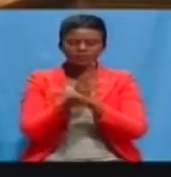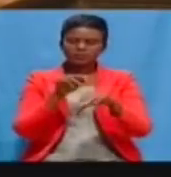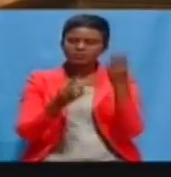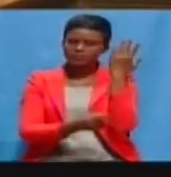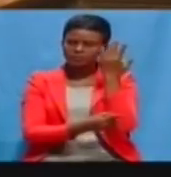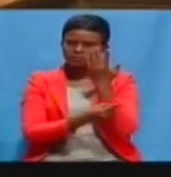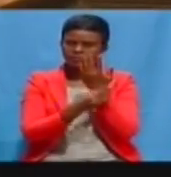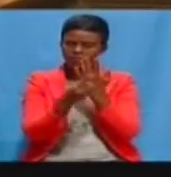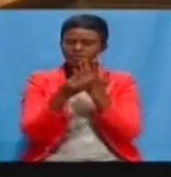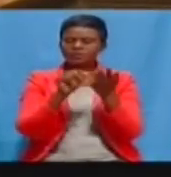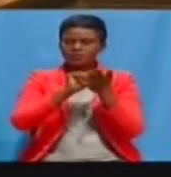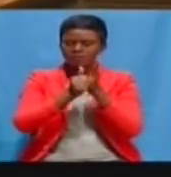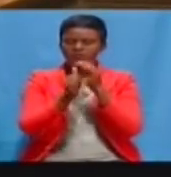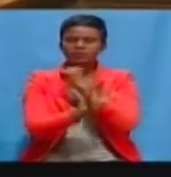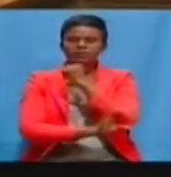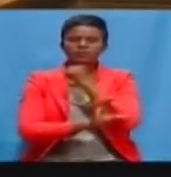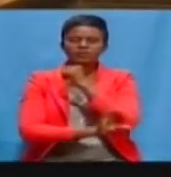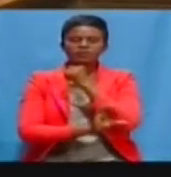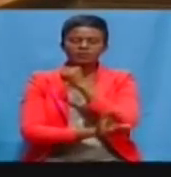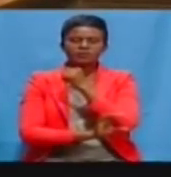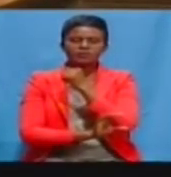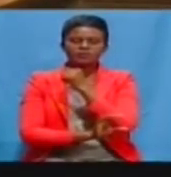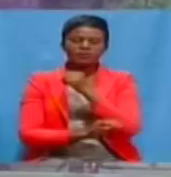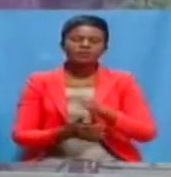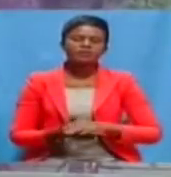agenda of this country.